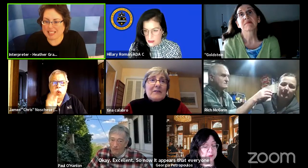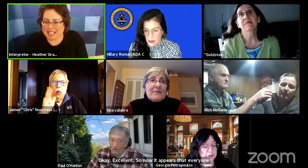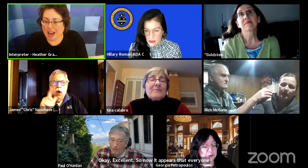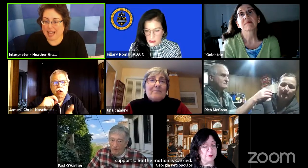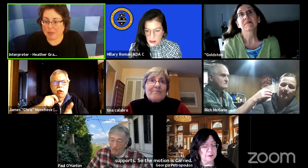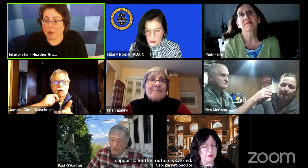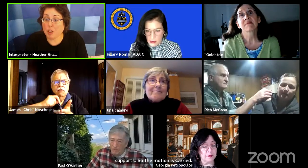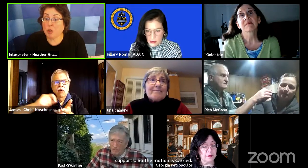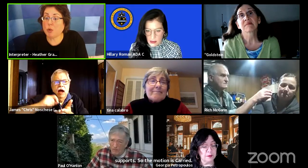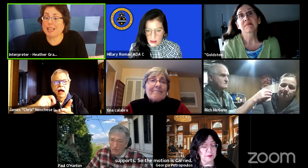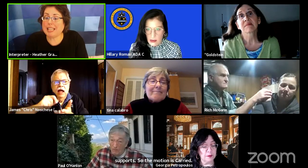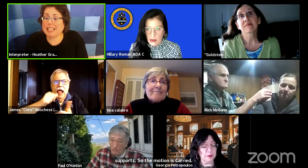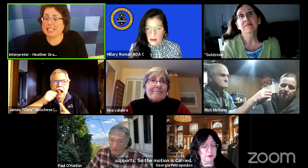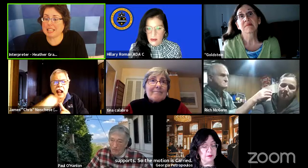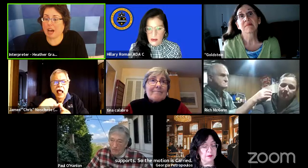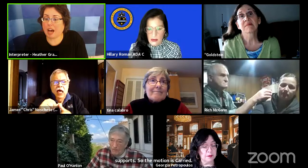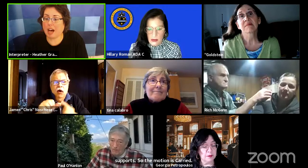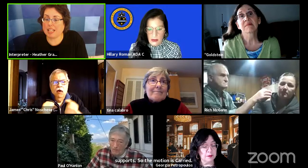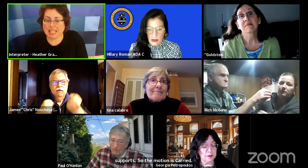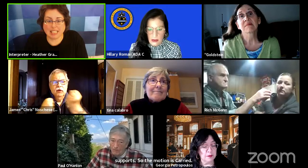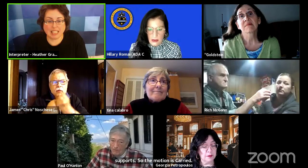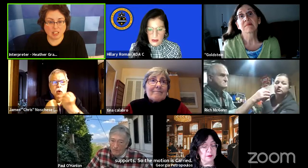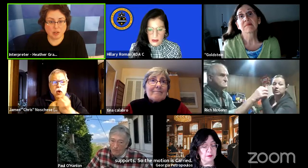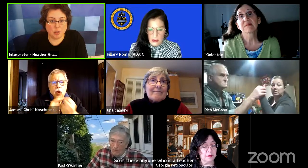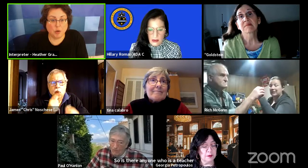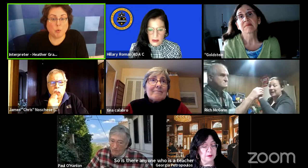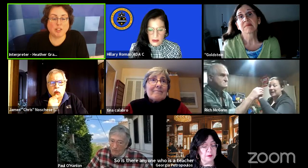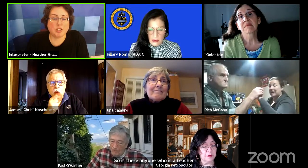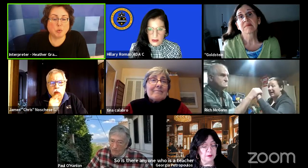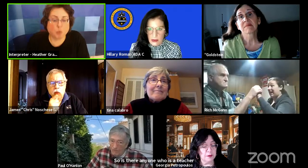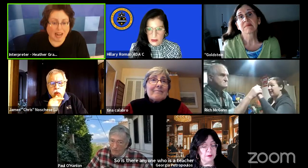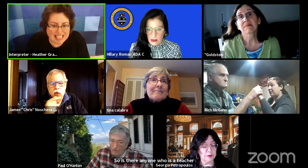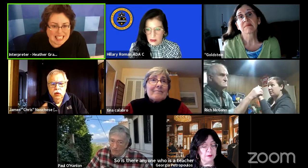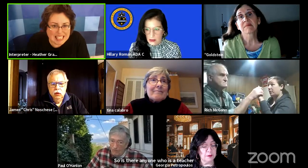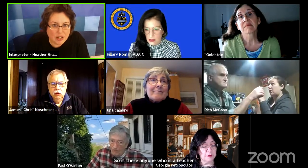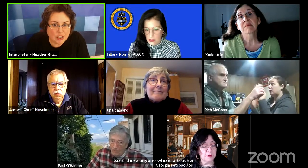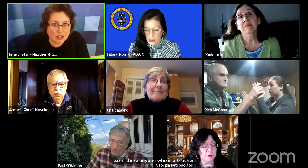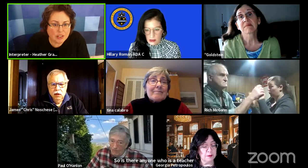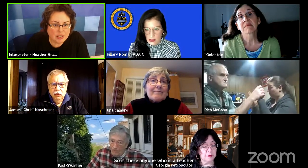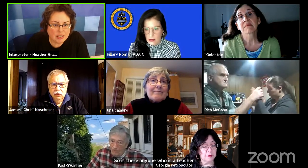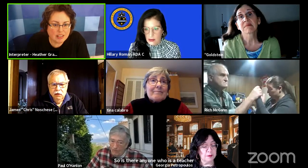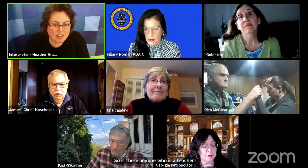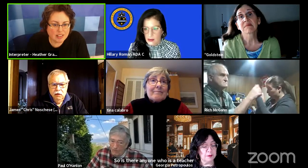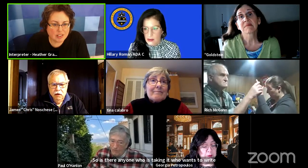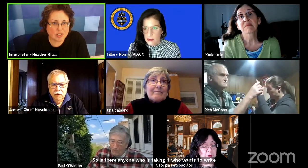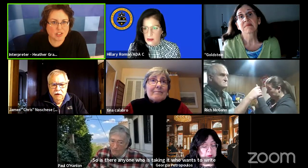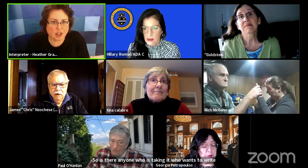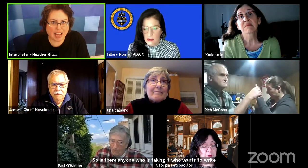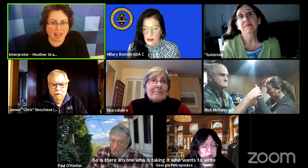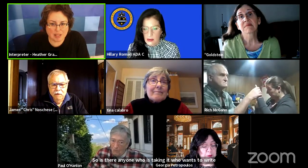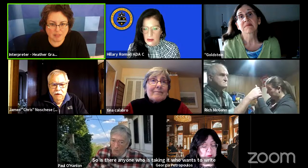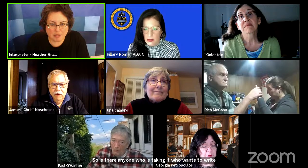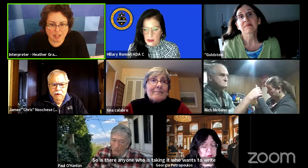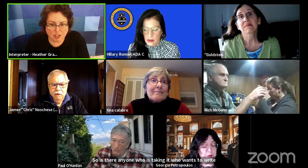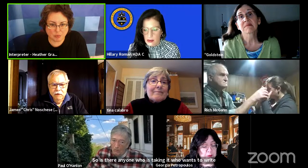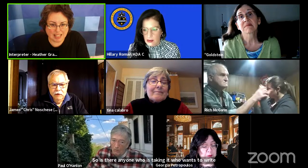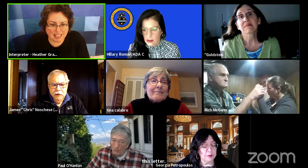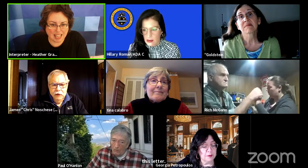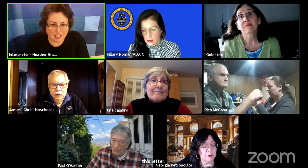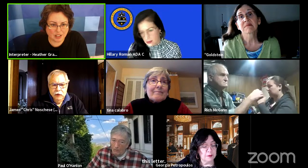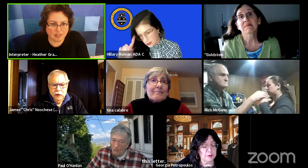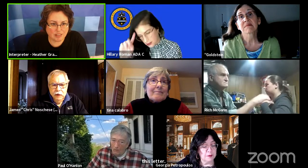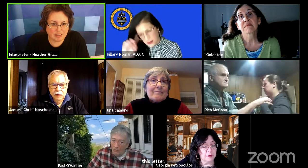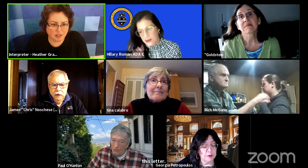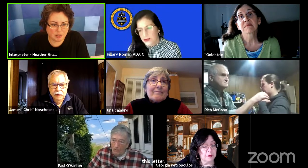So is there anyone who is who wants to write this letter to start gathering the information and